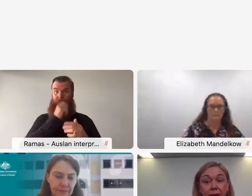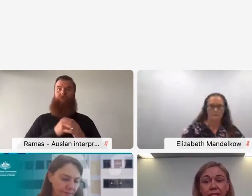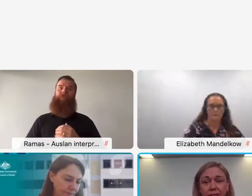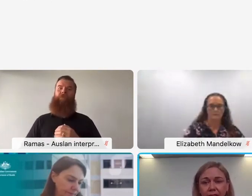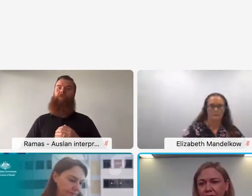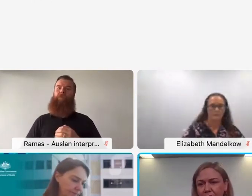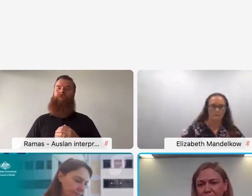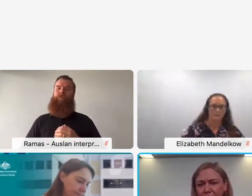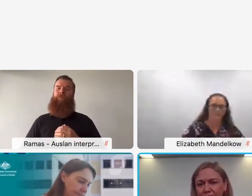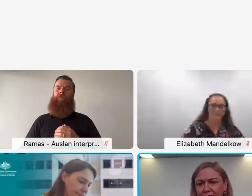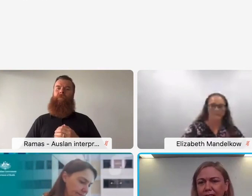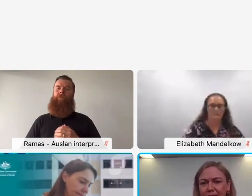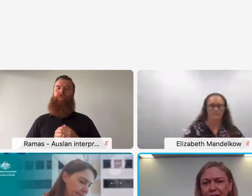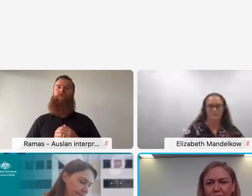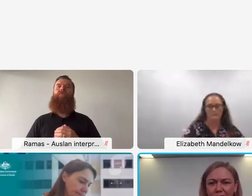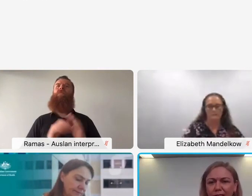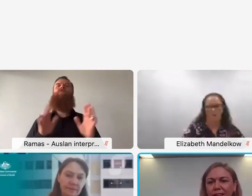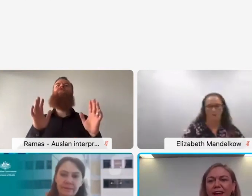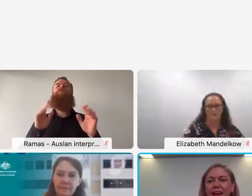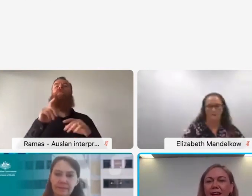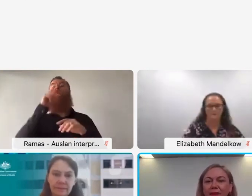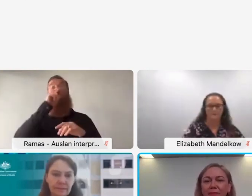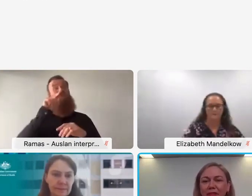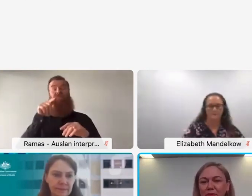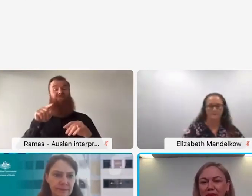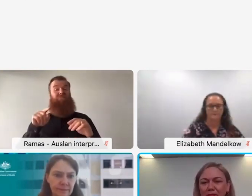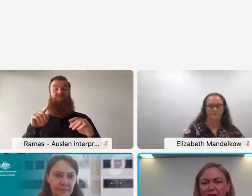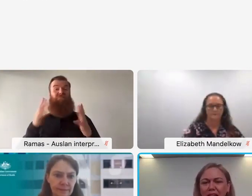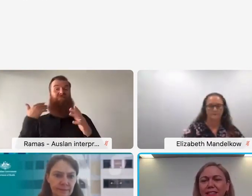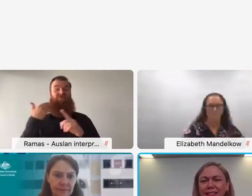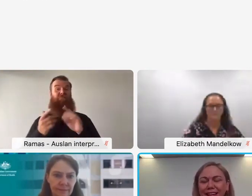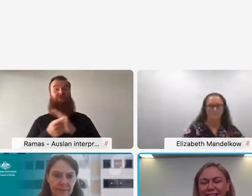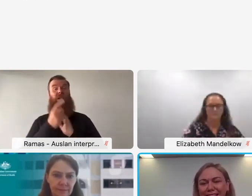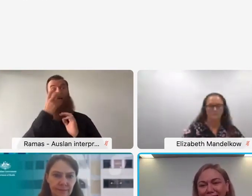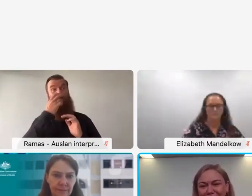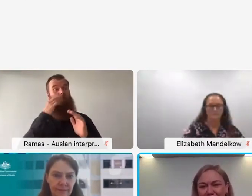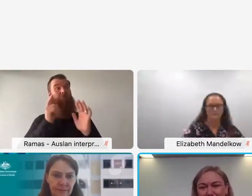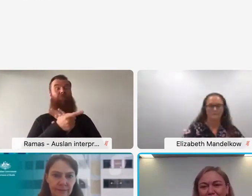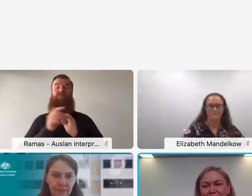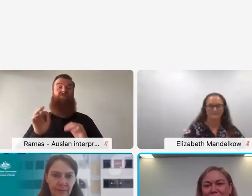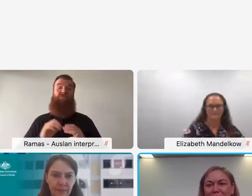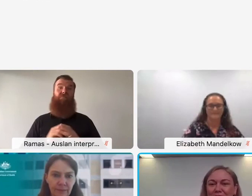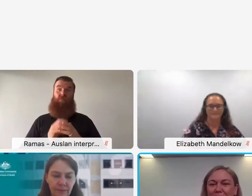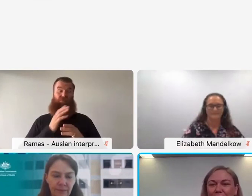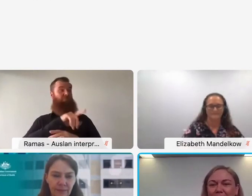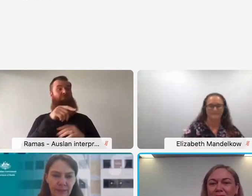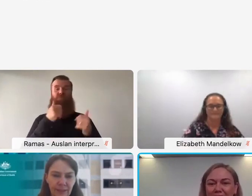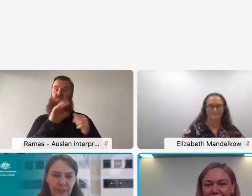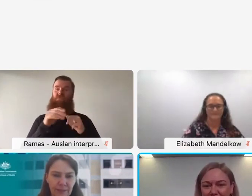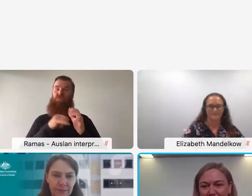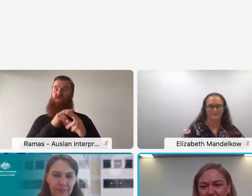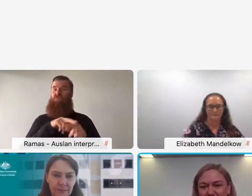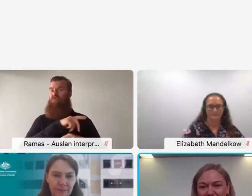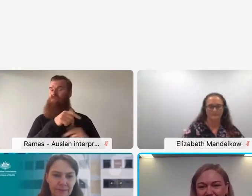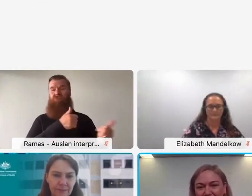We've had absolutely no absconding in aged care because we've got excellent AEs who keep